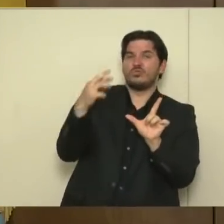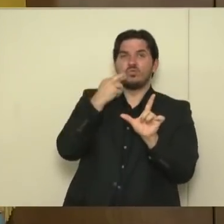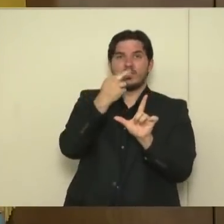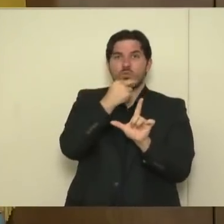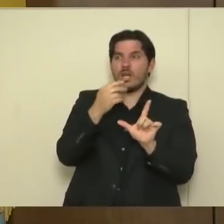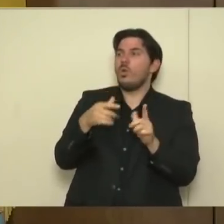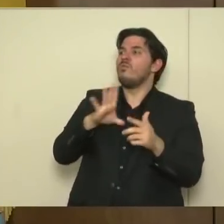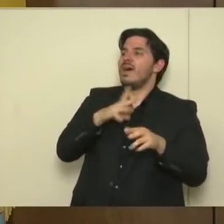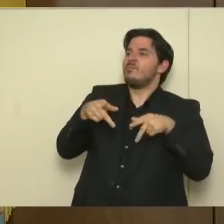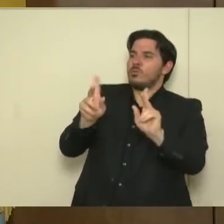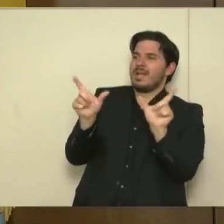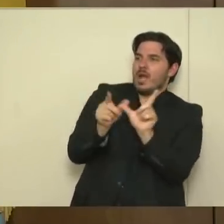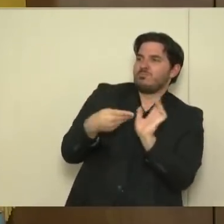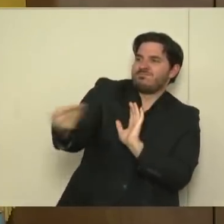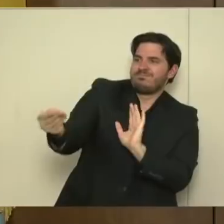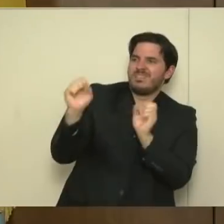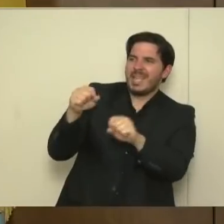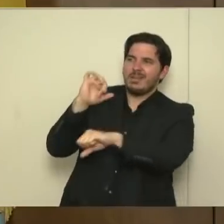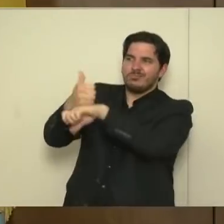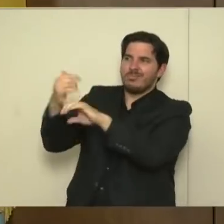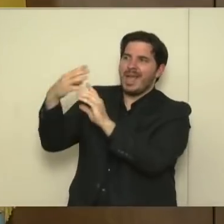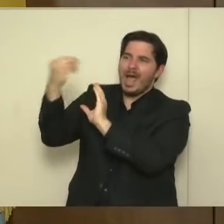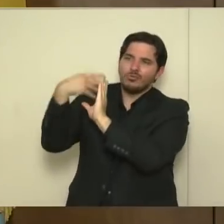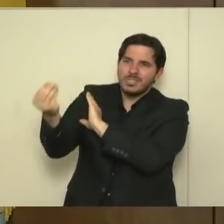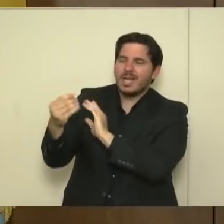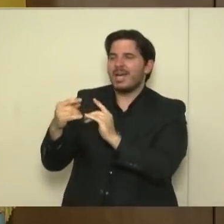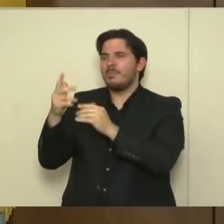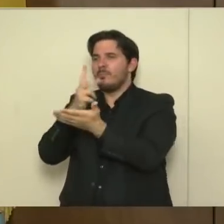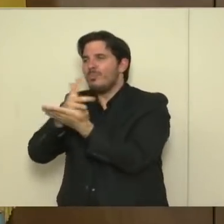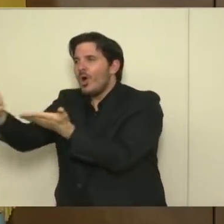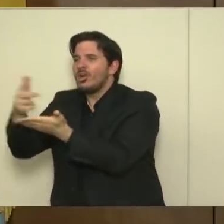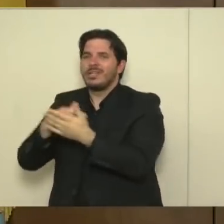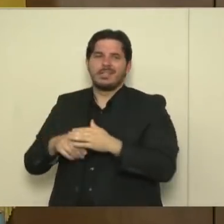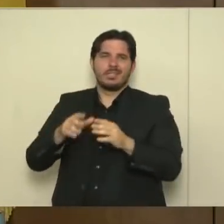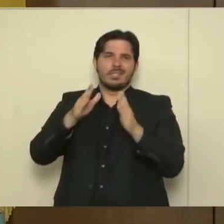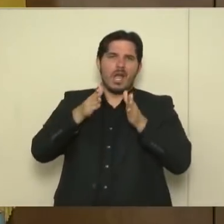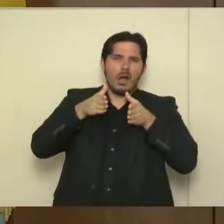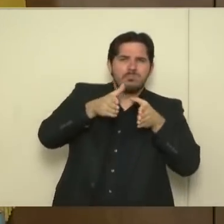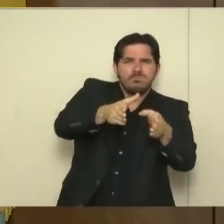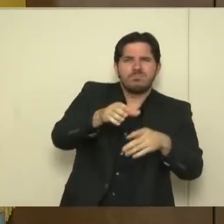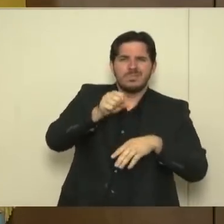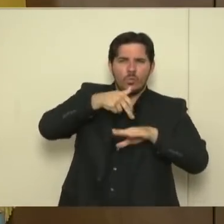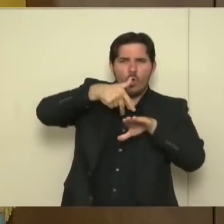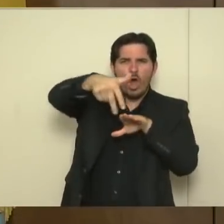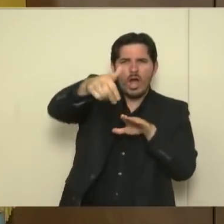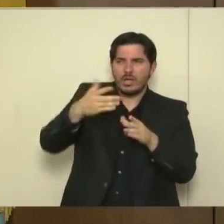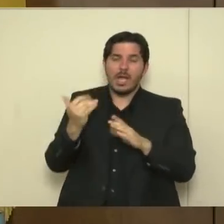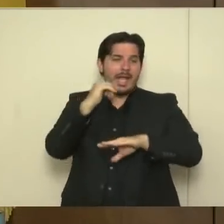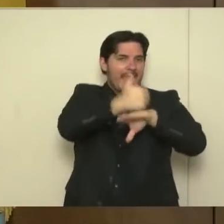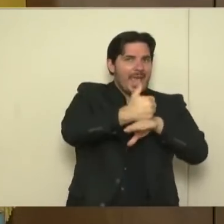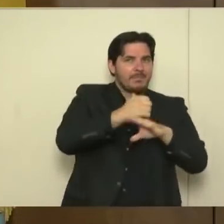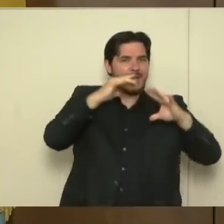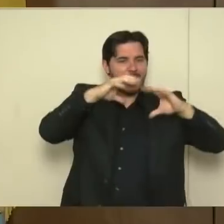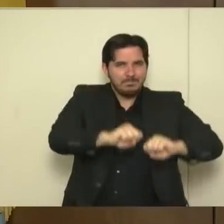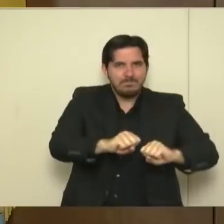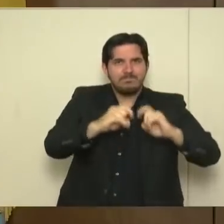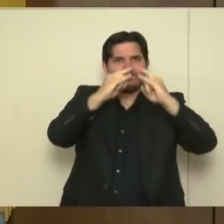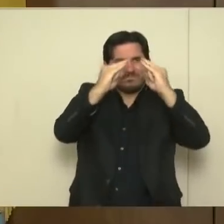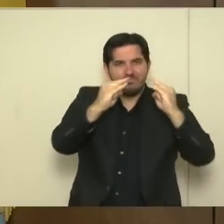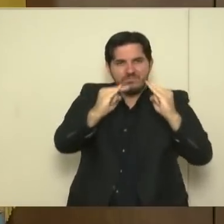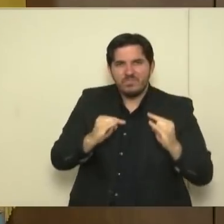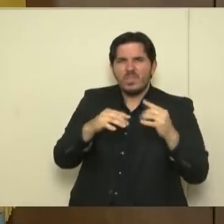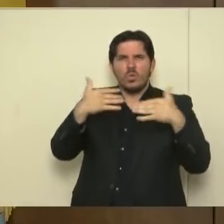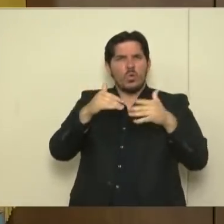additional food services in their parking lots, on sidewalks, spilling over into parking areas in streets. They did a really